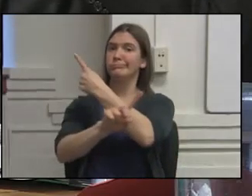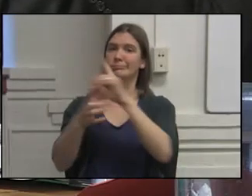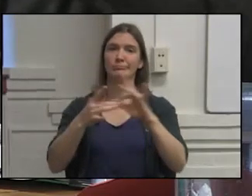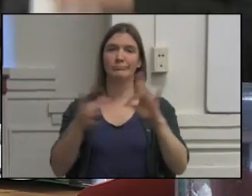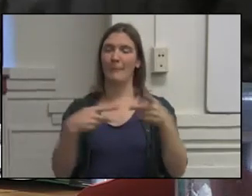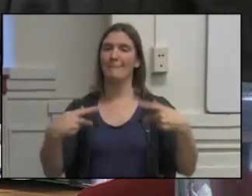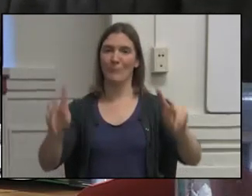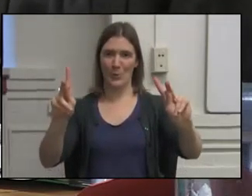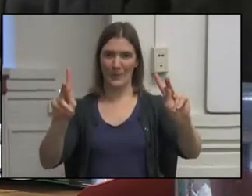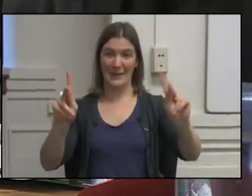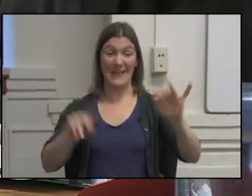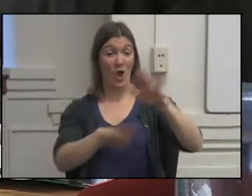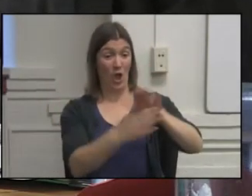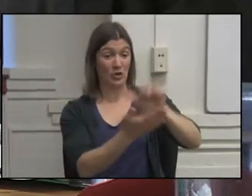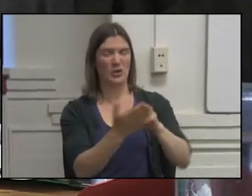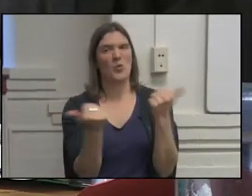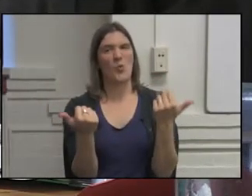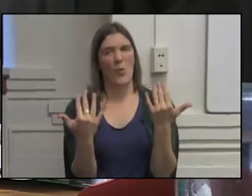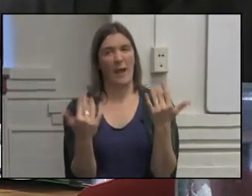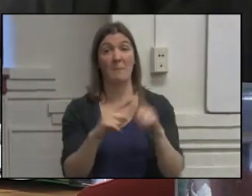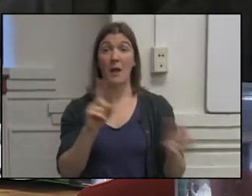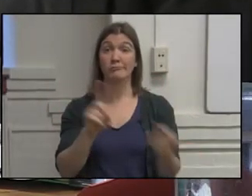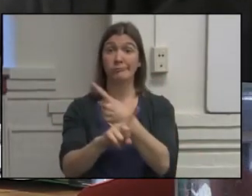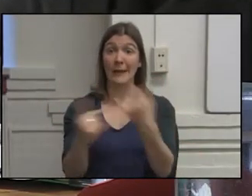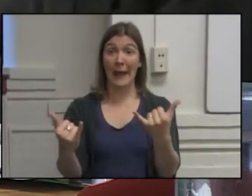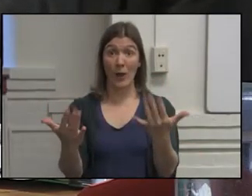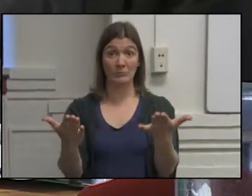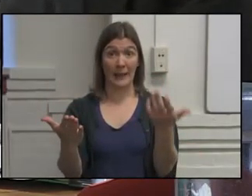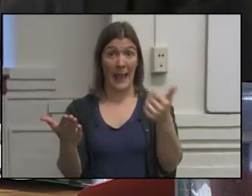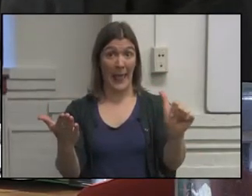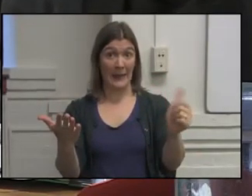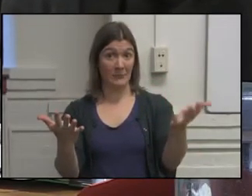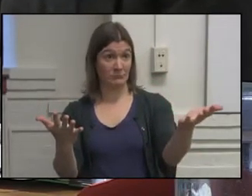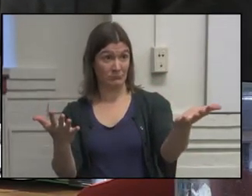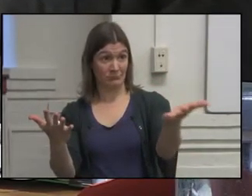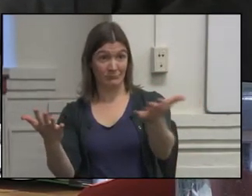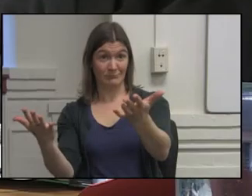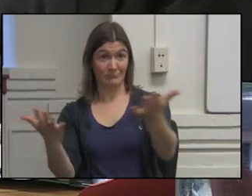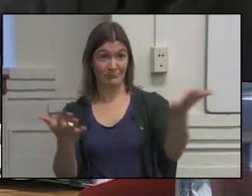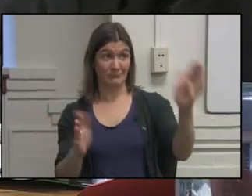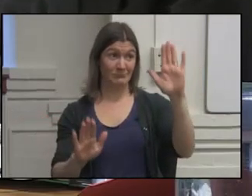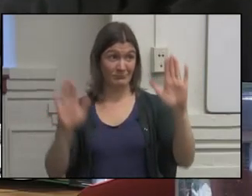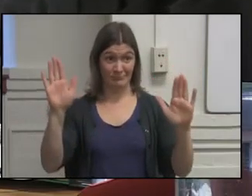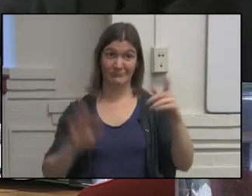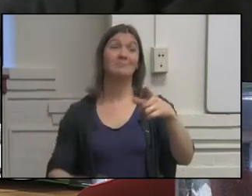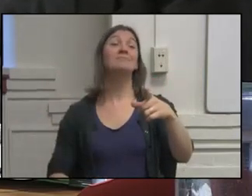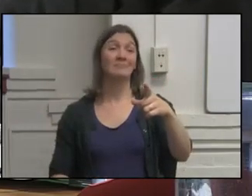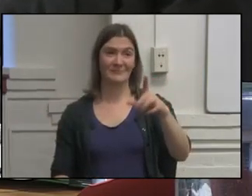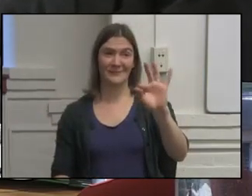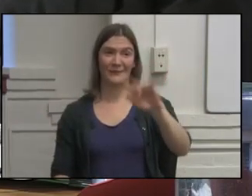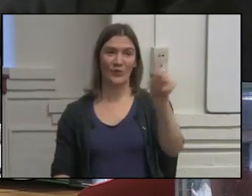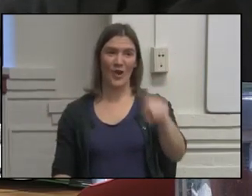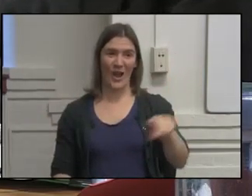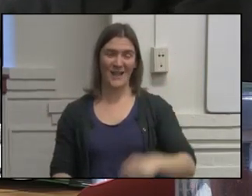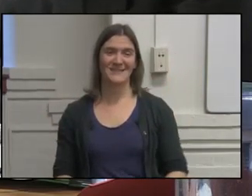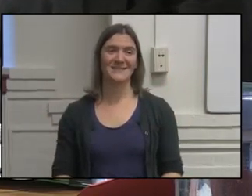something that is not on tonight's agenda. Is there anybody who would like to speak on something? Franz?